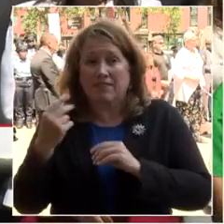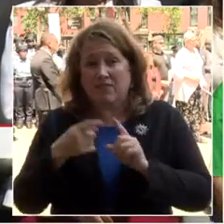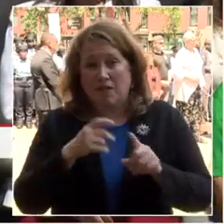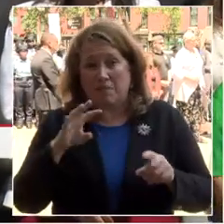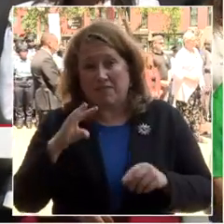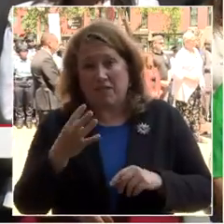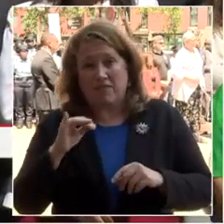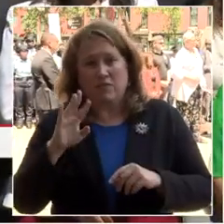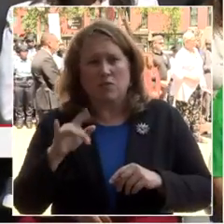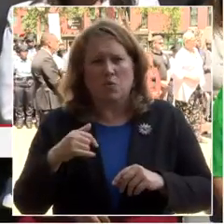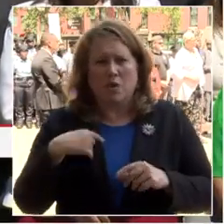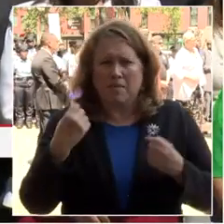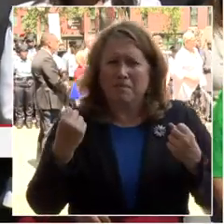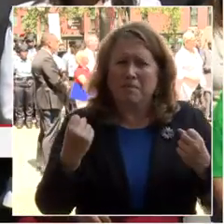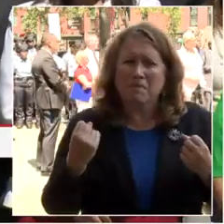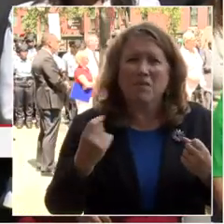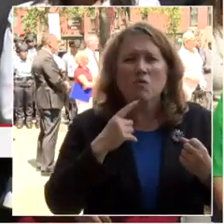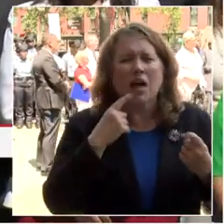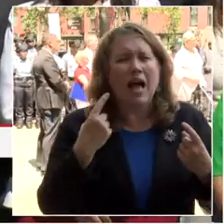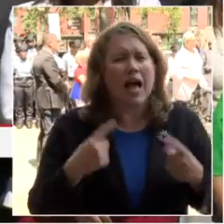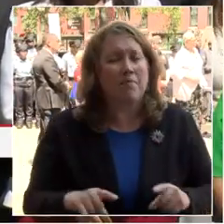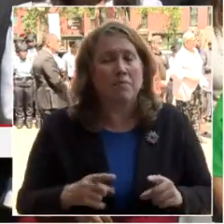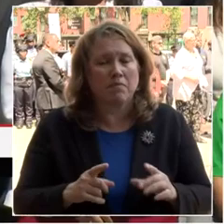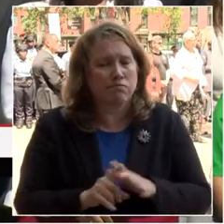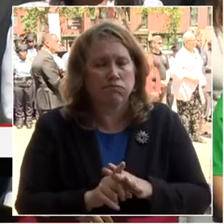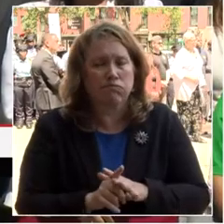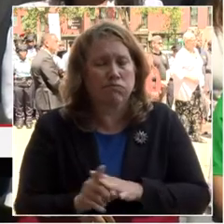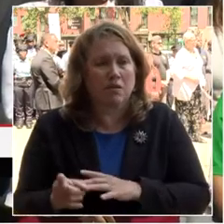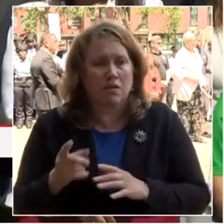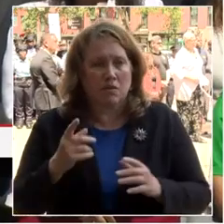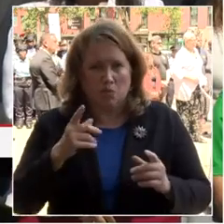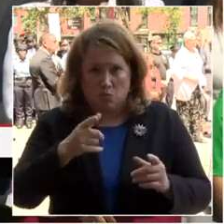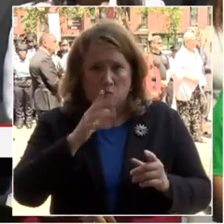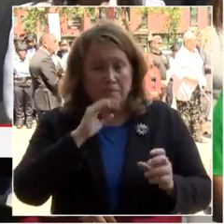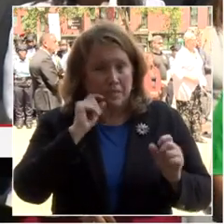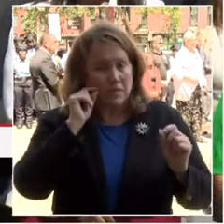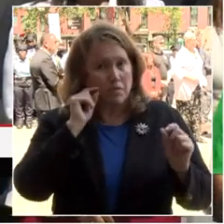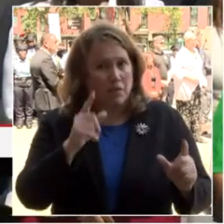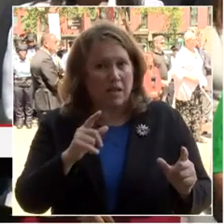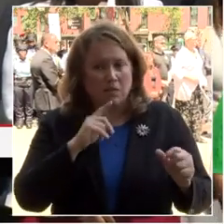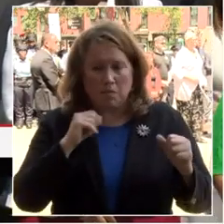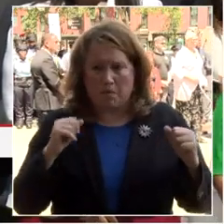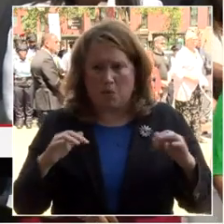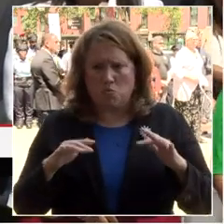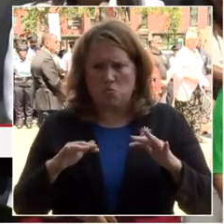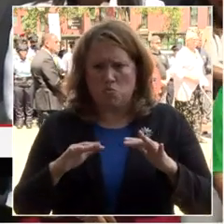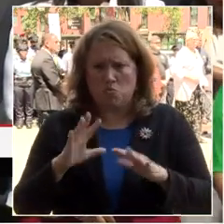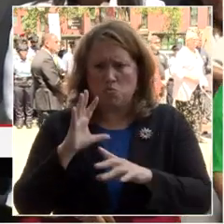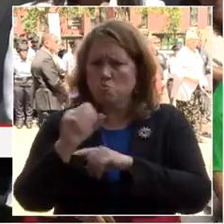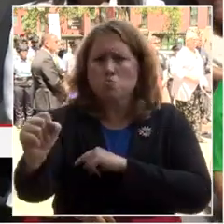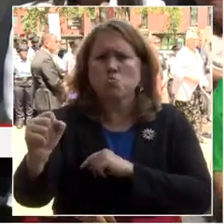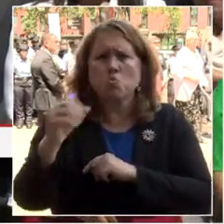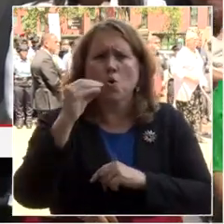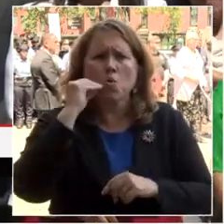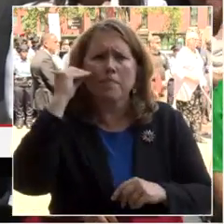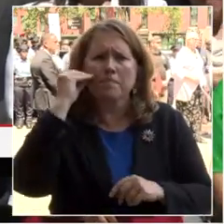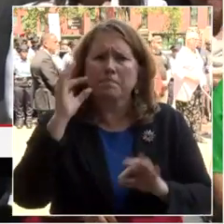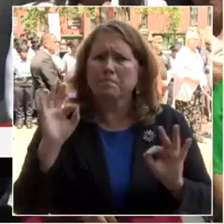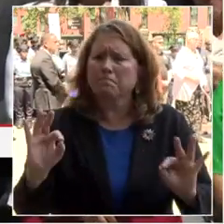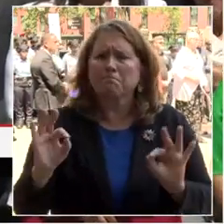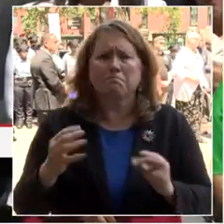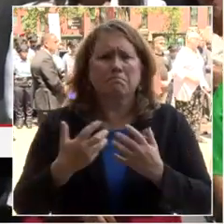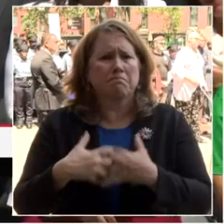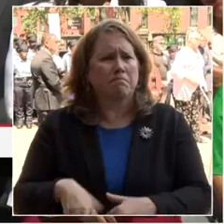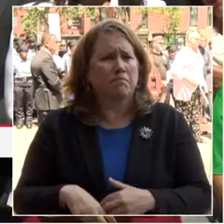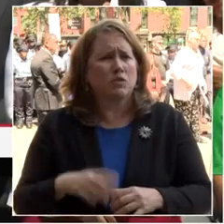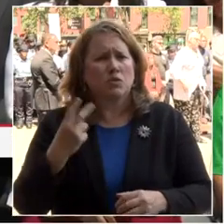it happens really fast. You might be surprised. Yes. Oh, sorry. Two